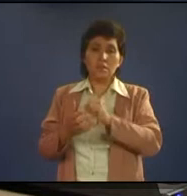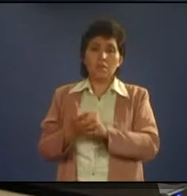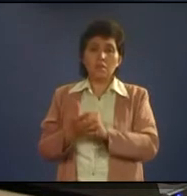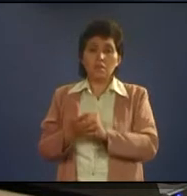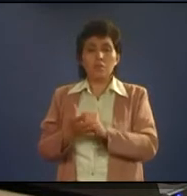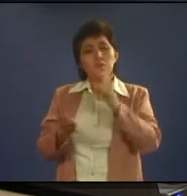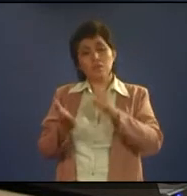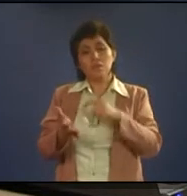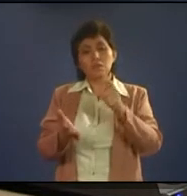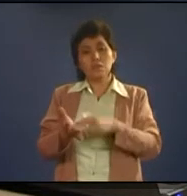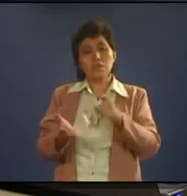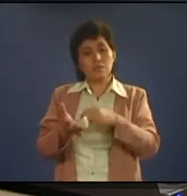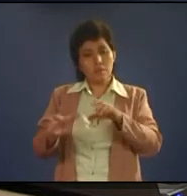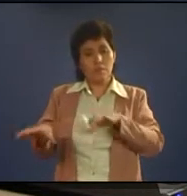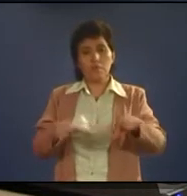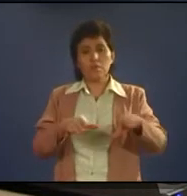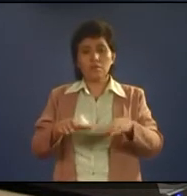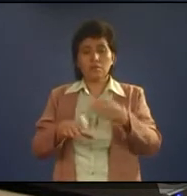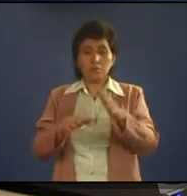Yeah, slowly it fades by itself.